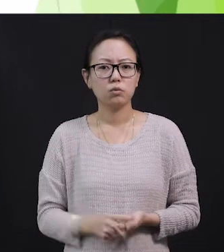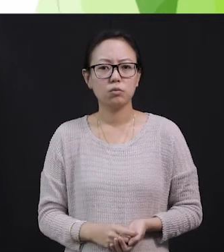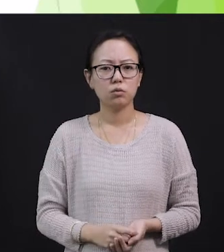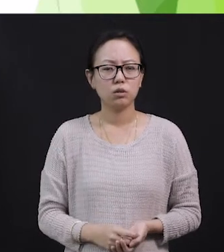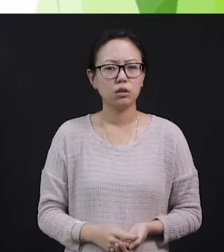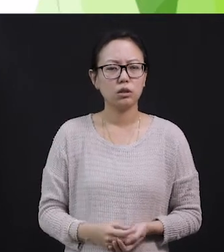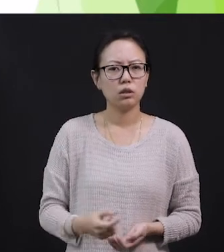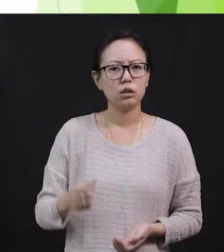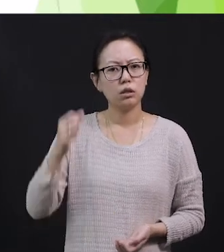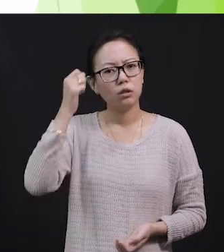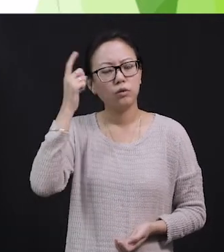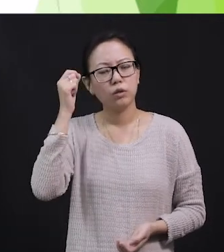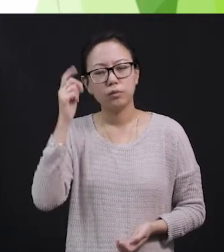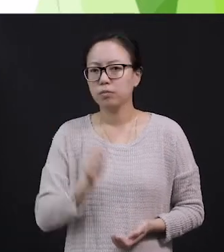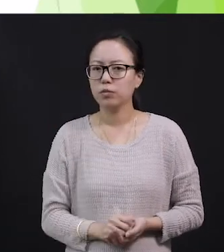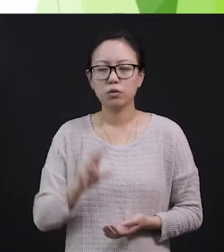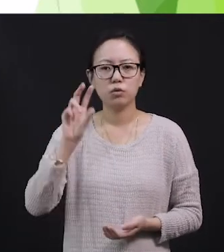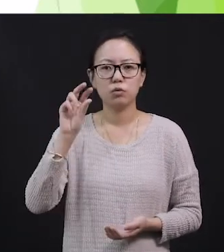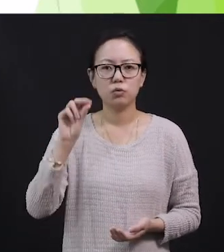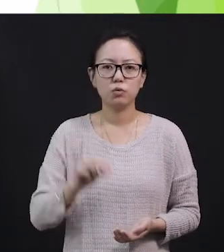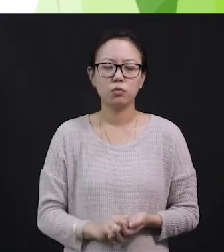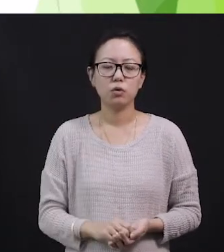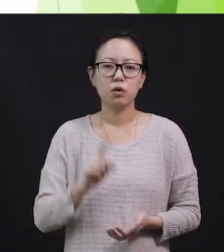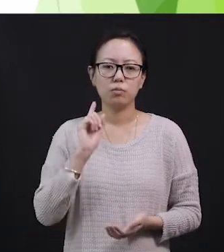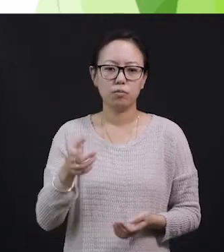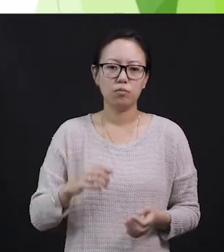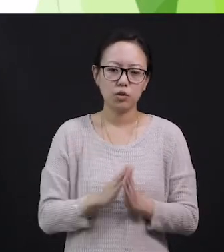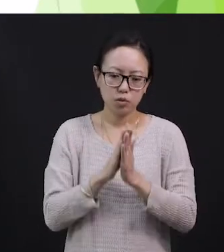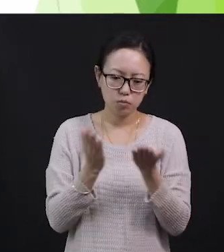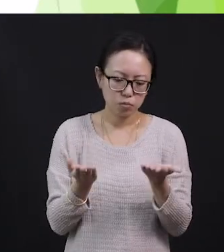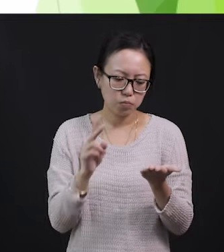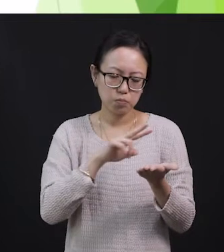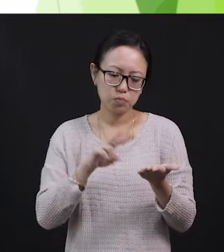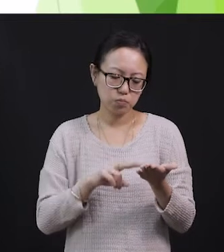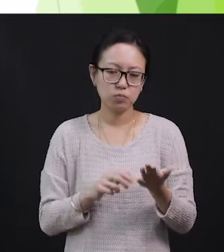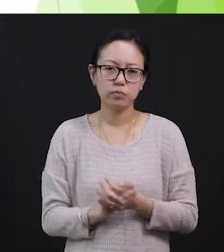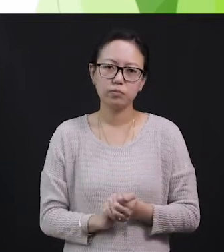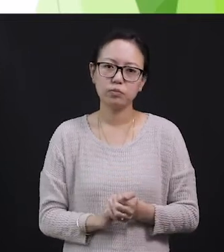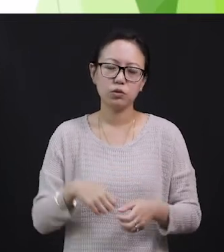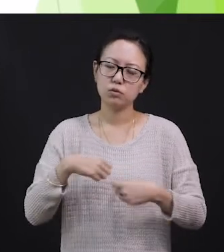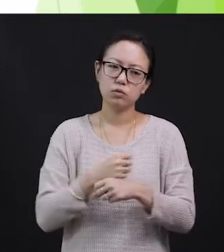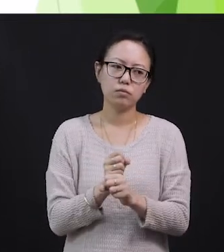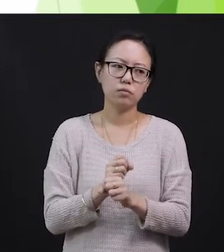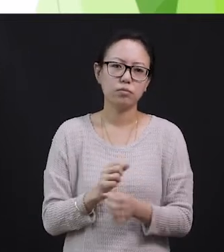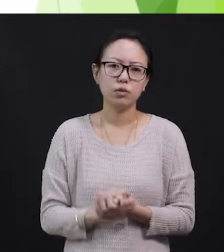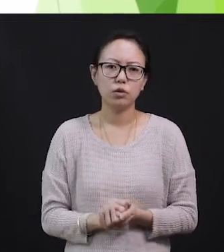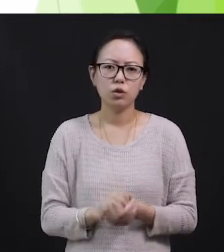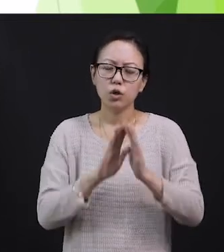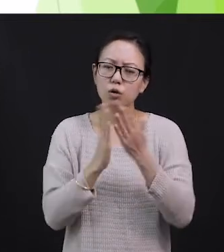to the teacher. So that printing helped you to read. It also helped you to understand more, because you could